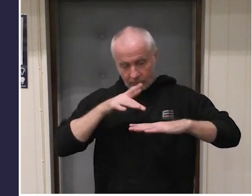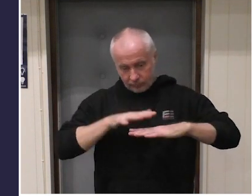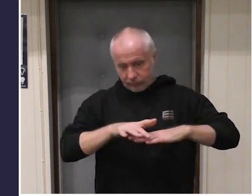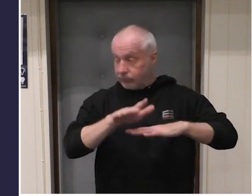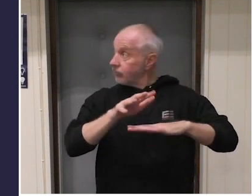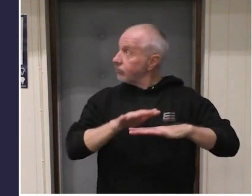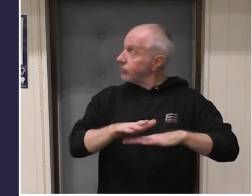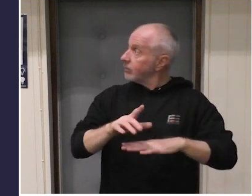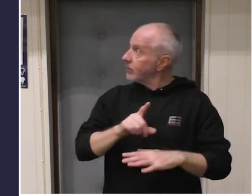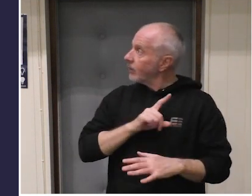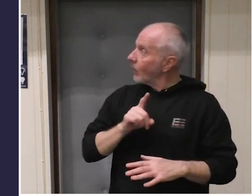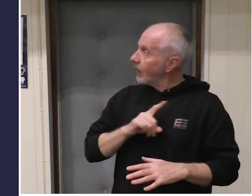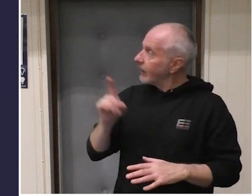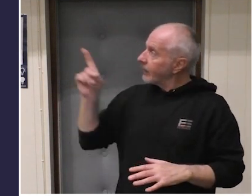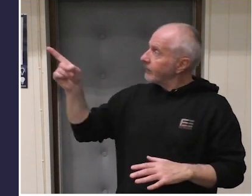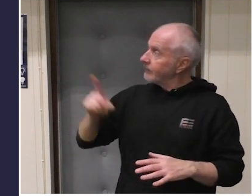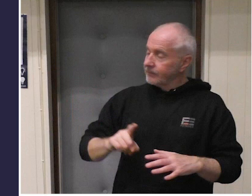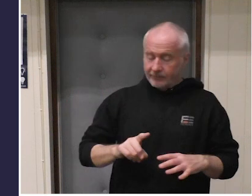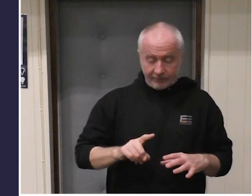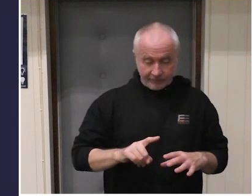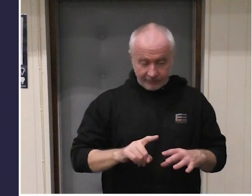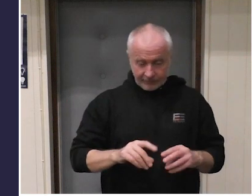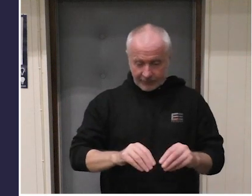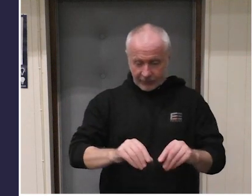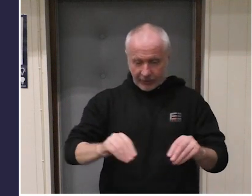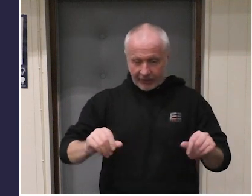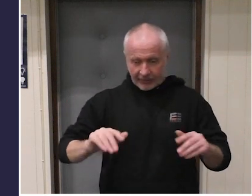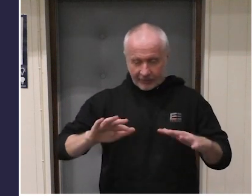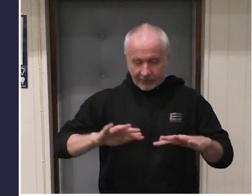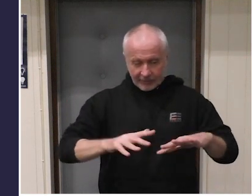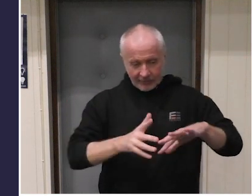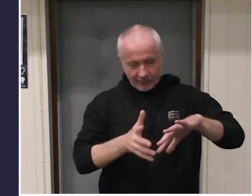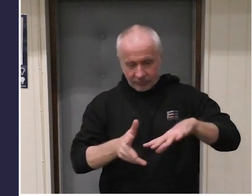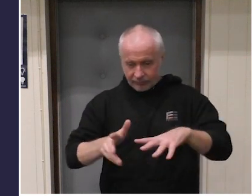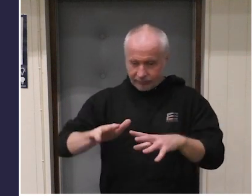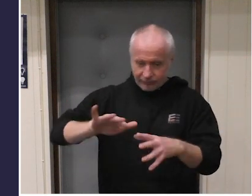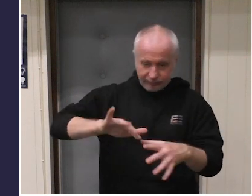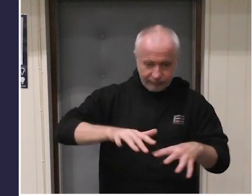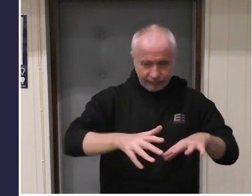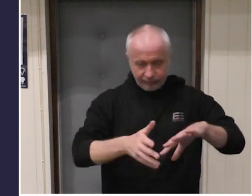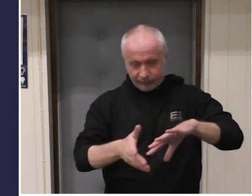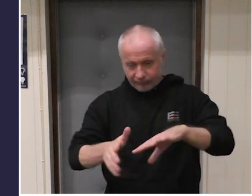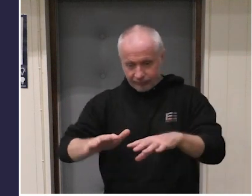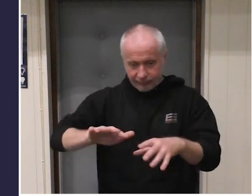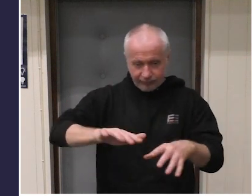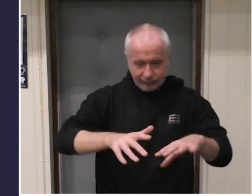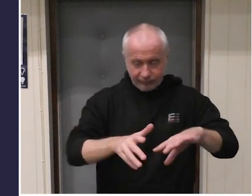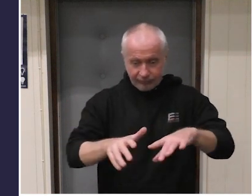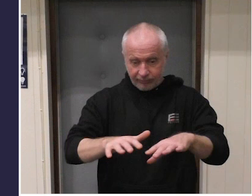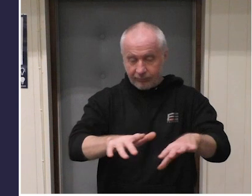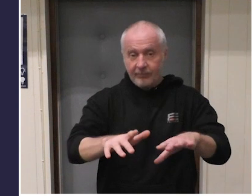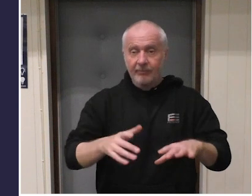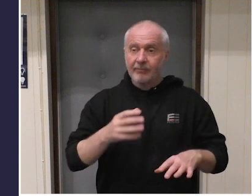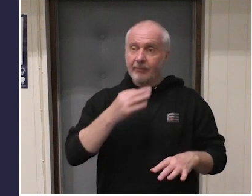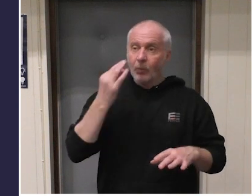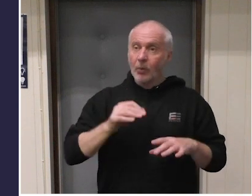flowing because of the configuration of the sand. Yeah, it flows in a particular pattern because of the configuration of the pattern. But as the water